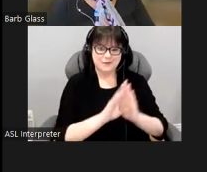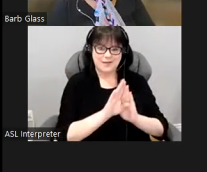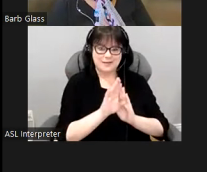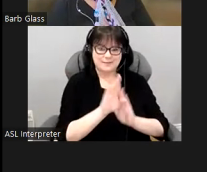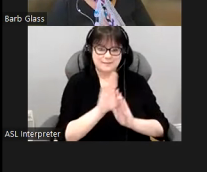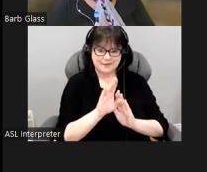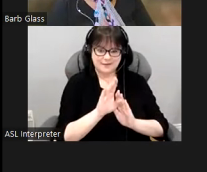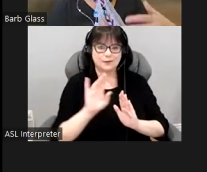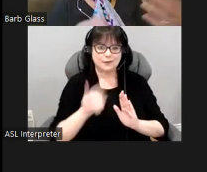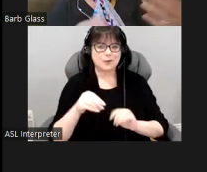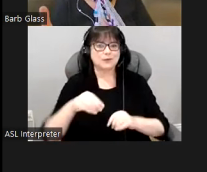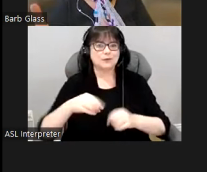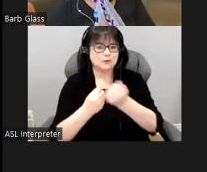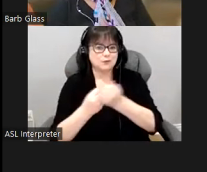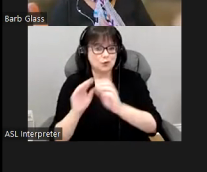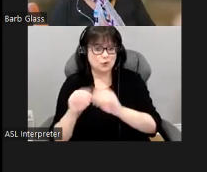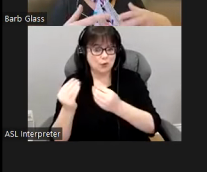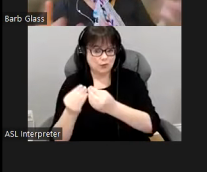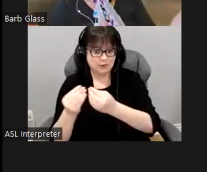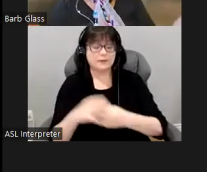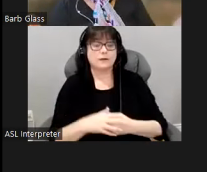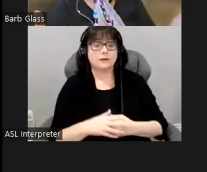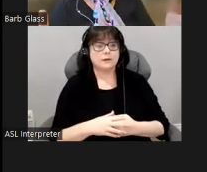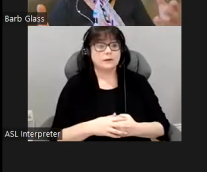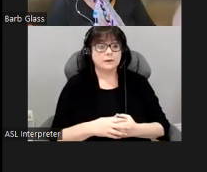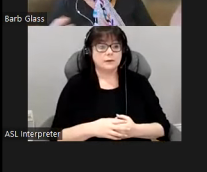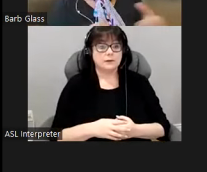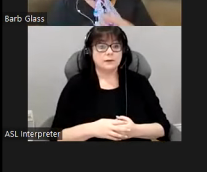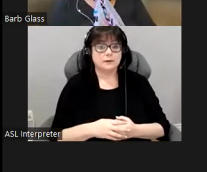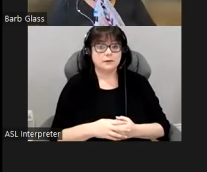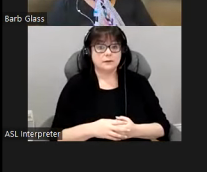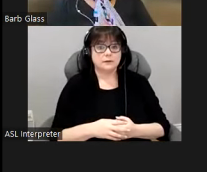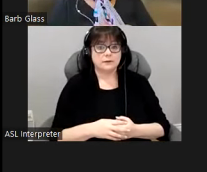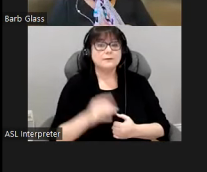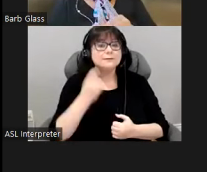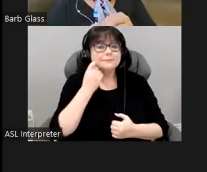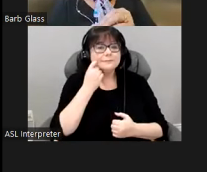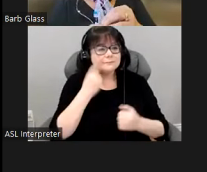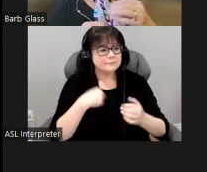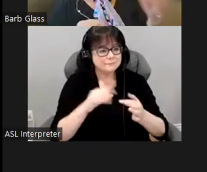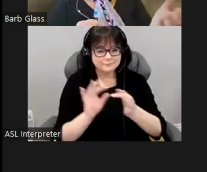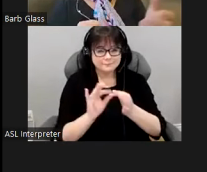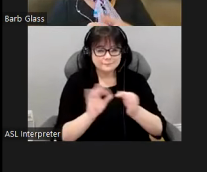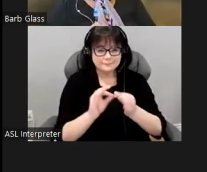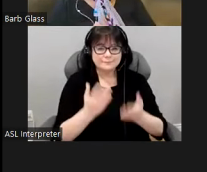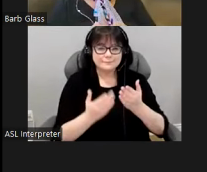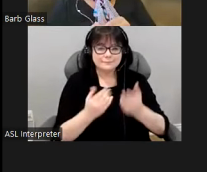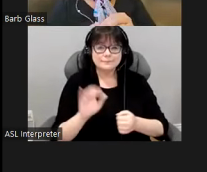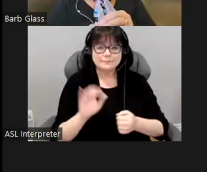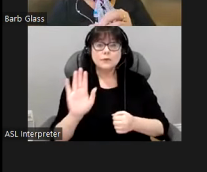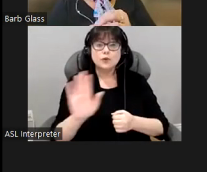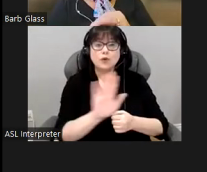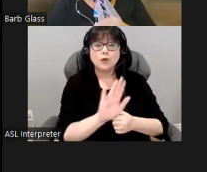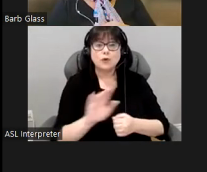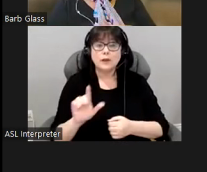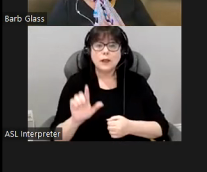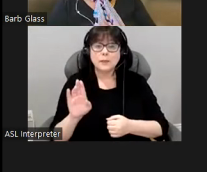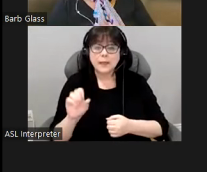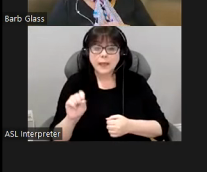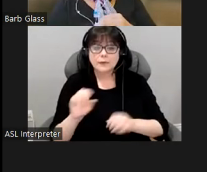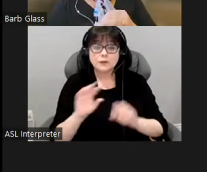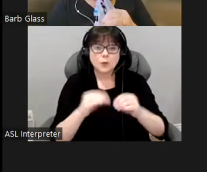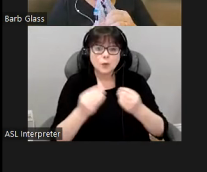I mentioned a minute ago, you yourself perhaps, or your organization, your LBS organization might have participated in some of that